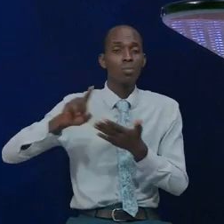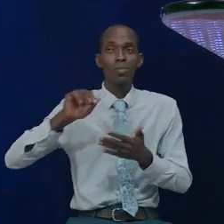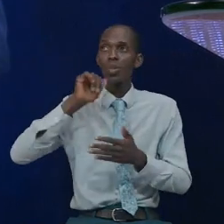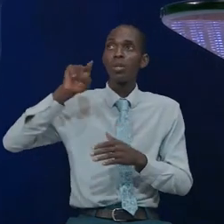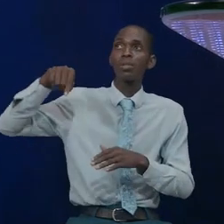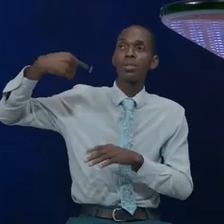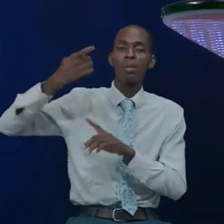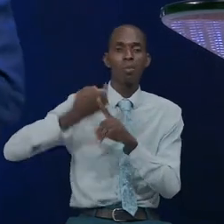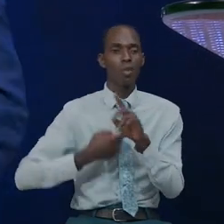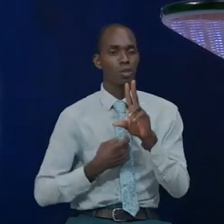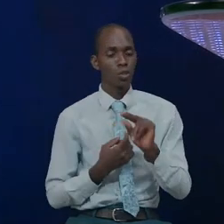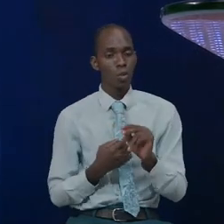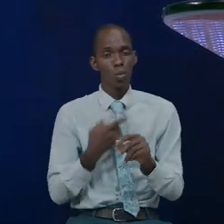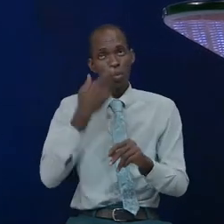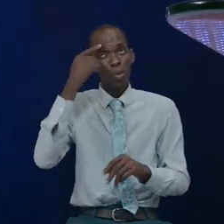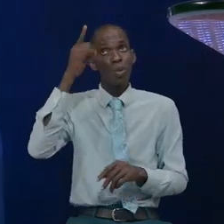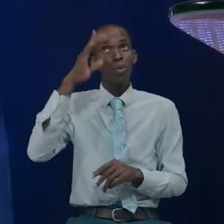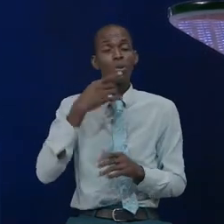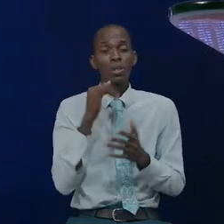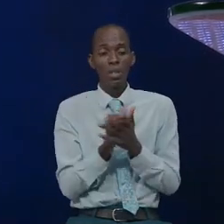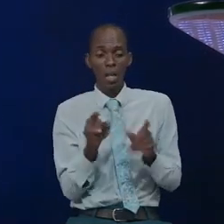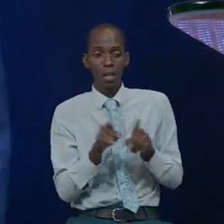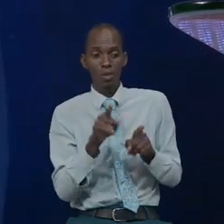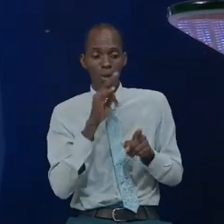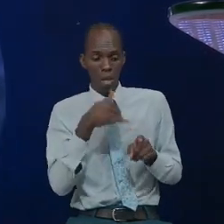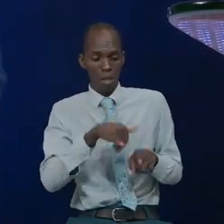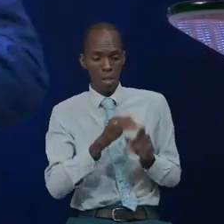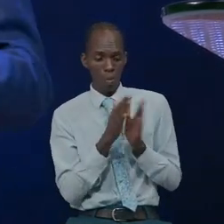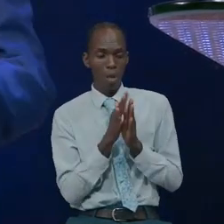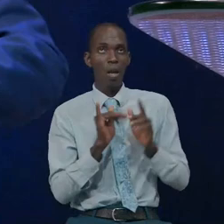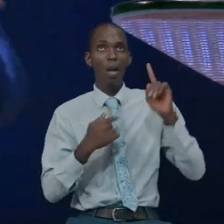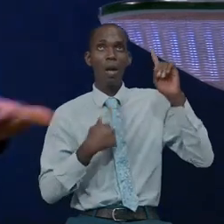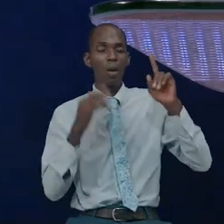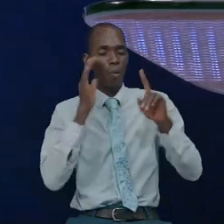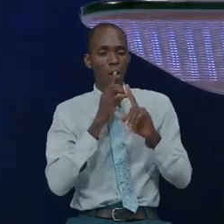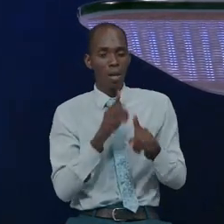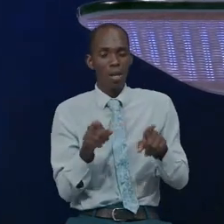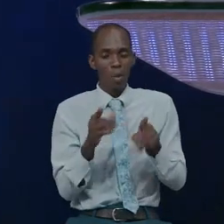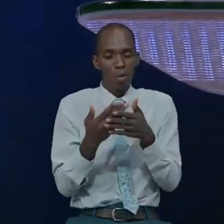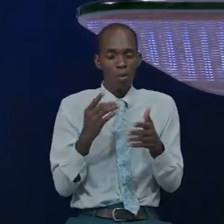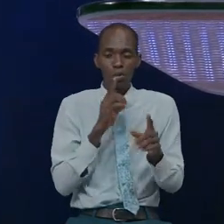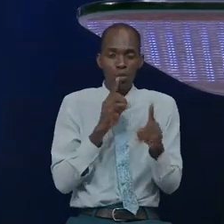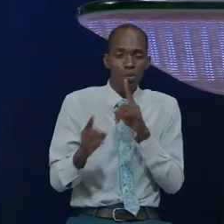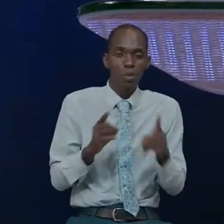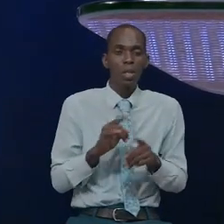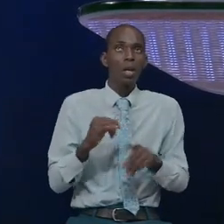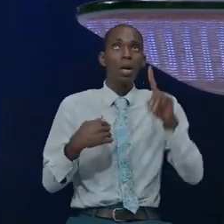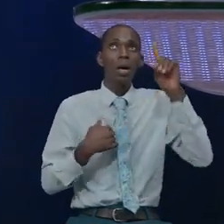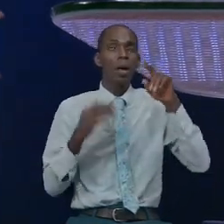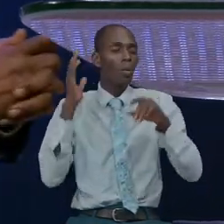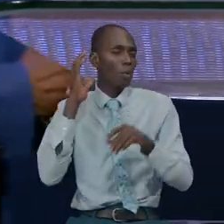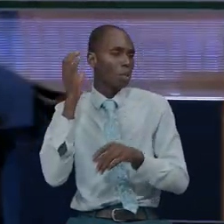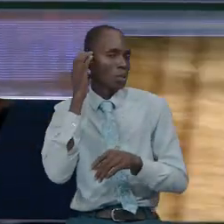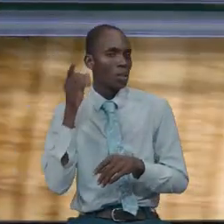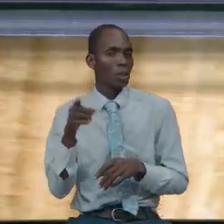month, because God had said, while you are praying, I will answer. While you are still speaking, I will hear